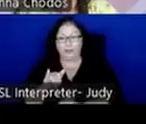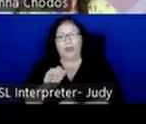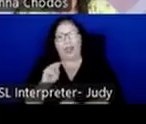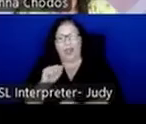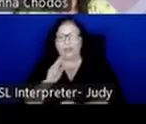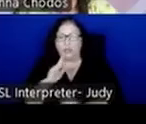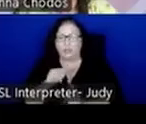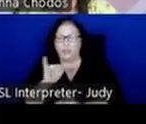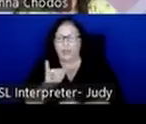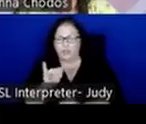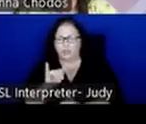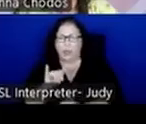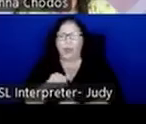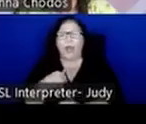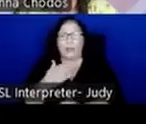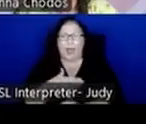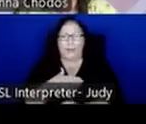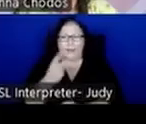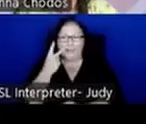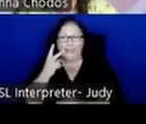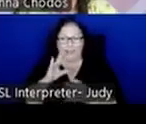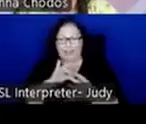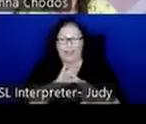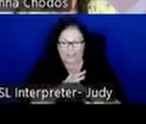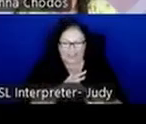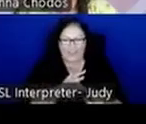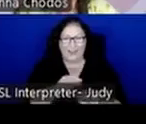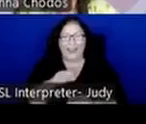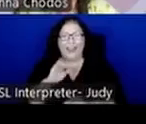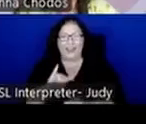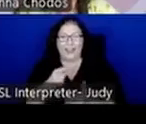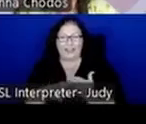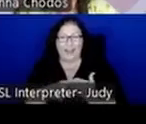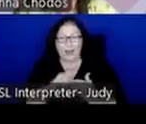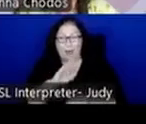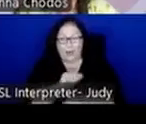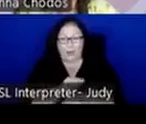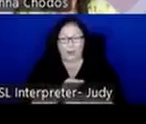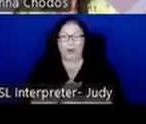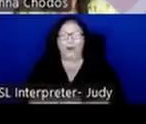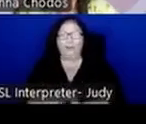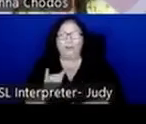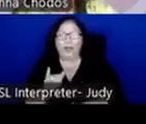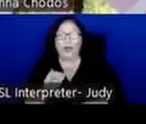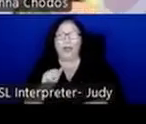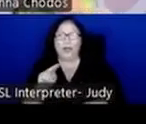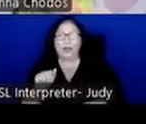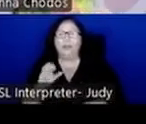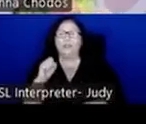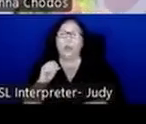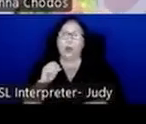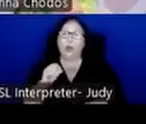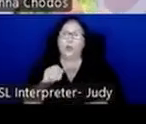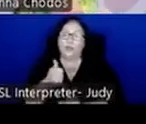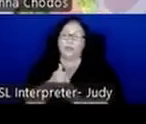the interconnectivity in the dialogue around your work as well, Anna. So the self-identification materials